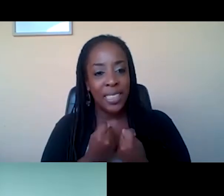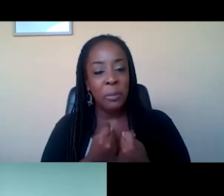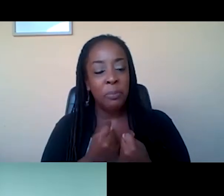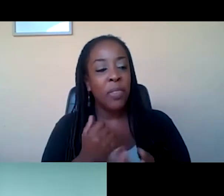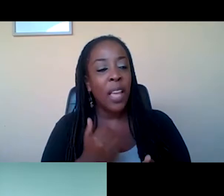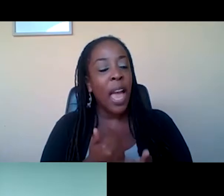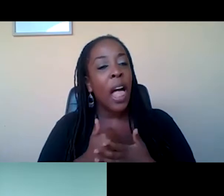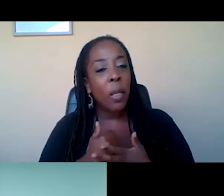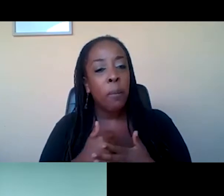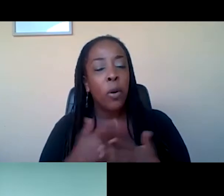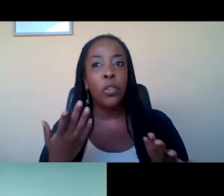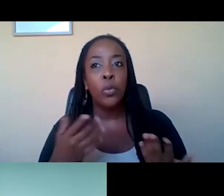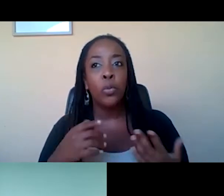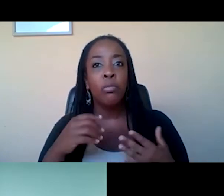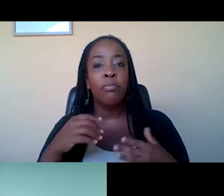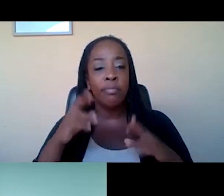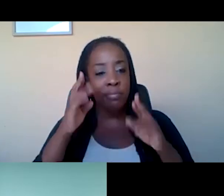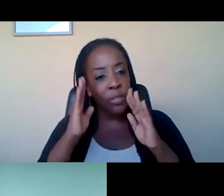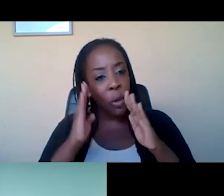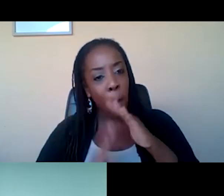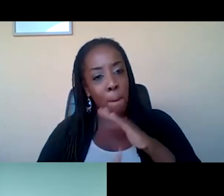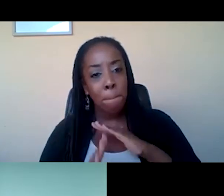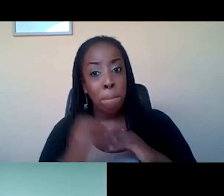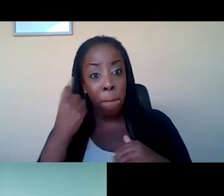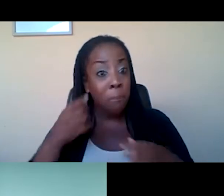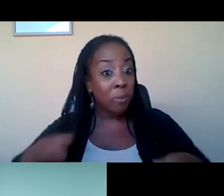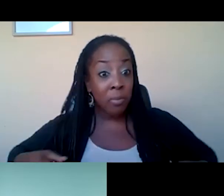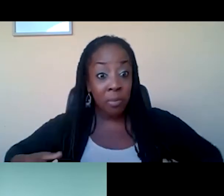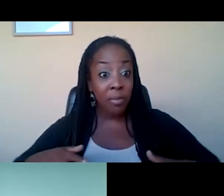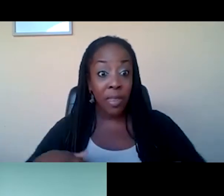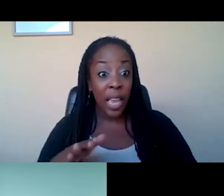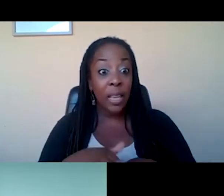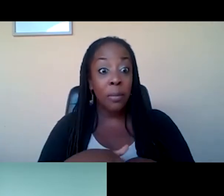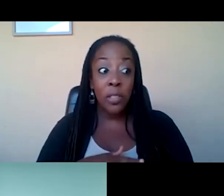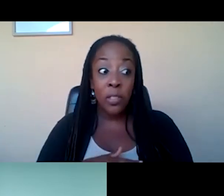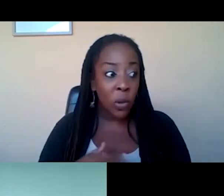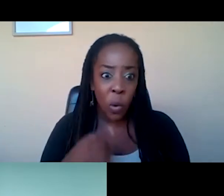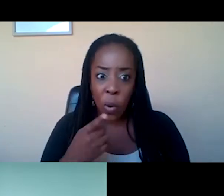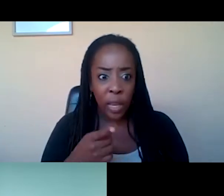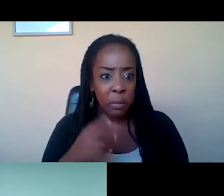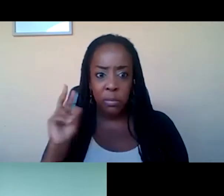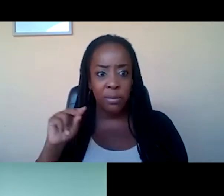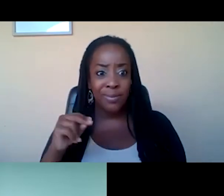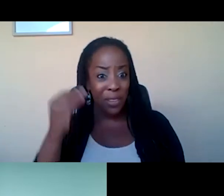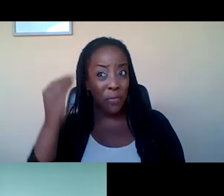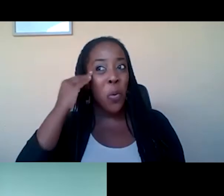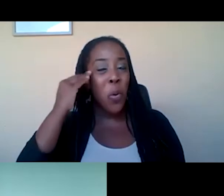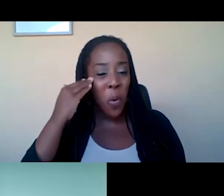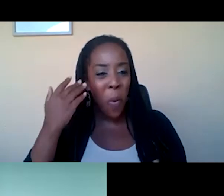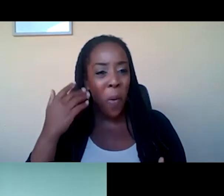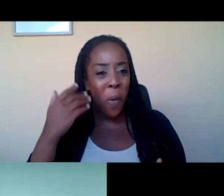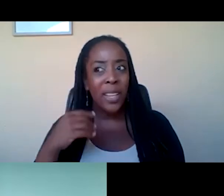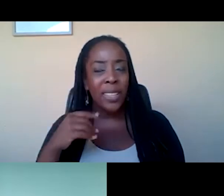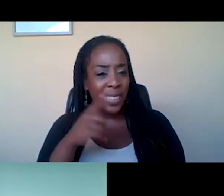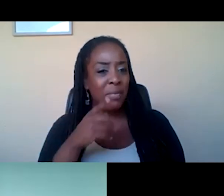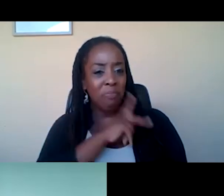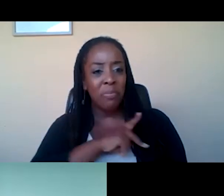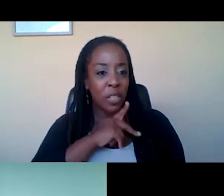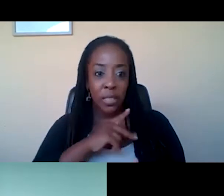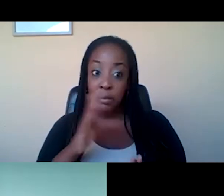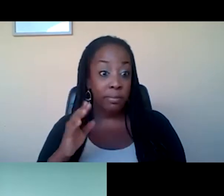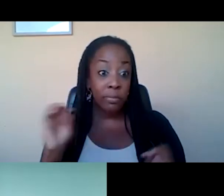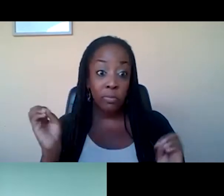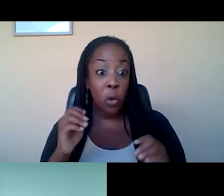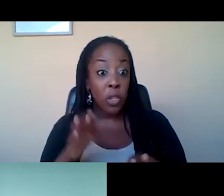being in a wheelchair does not slow Jenard down, if anybody knows Jenard. Jenard functions